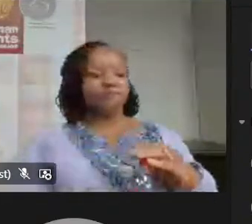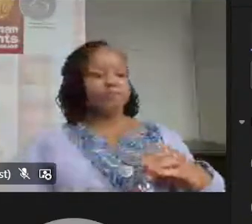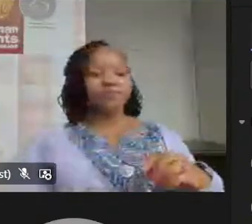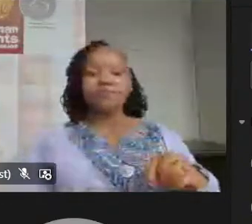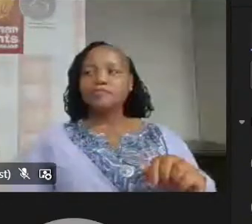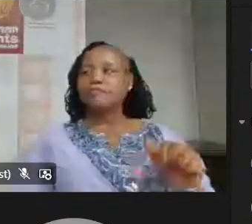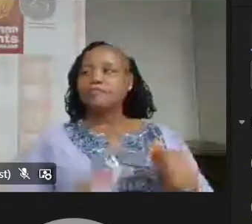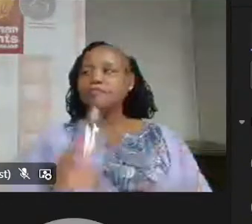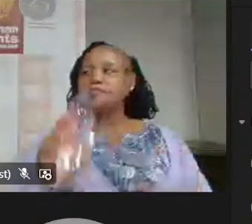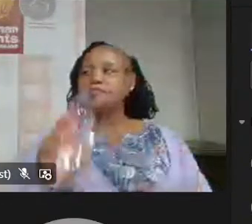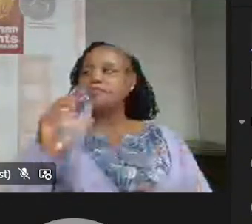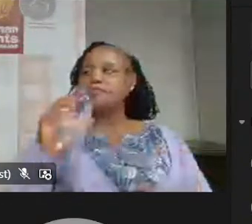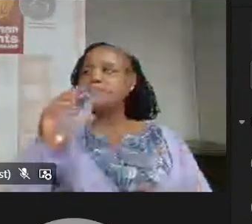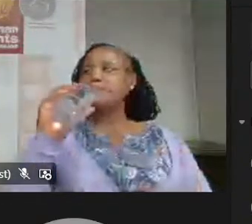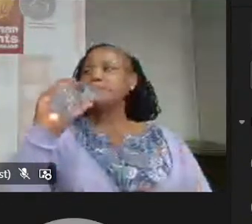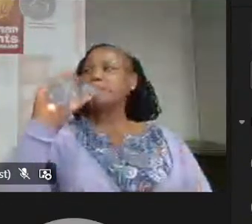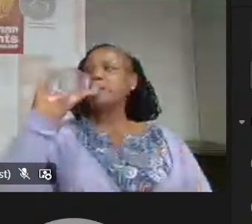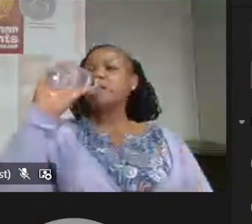Okay.